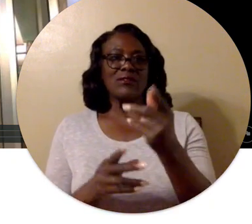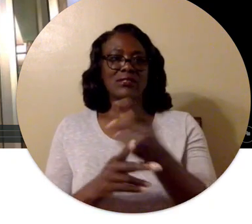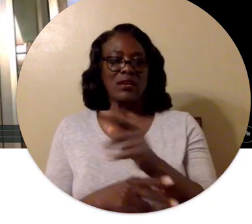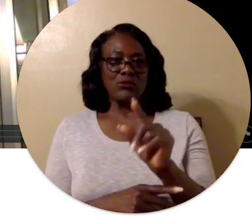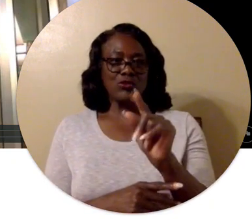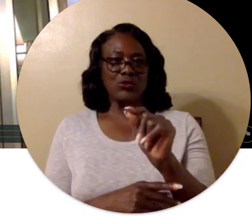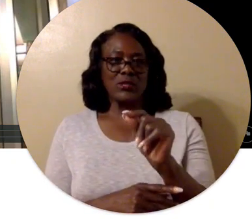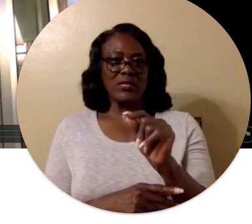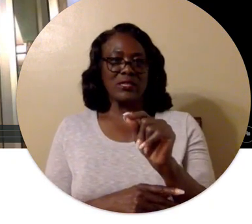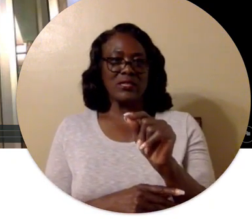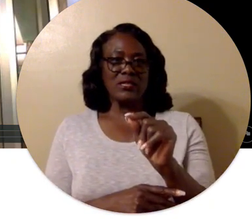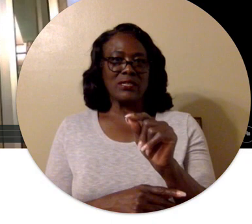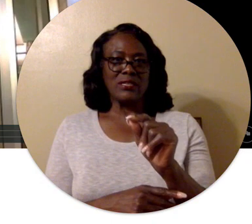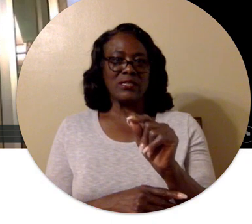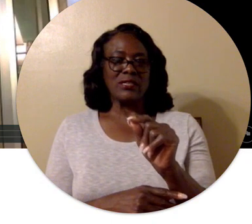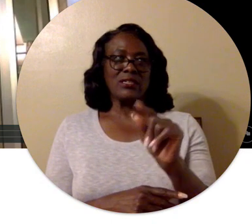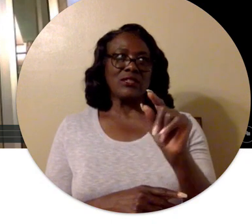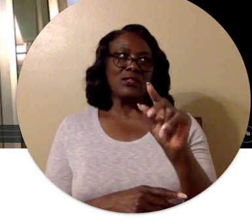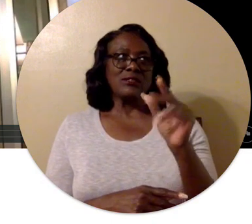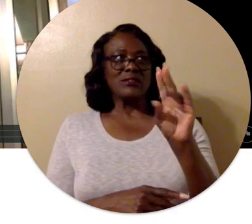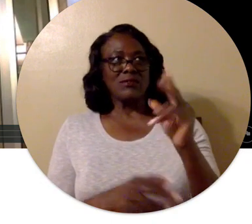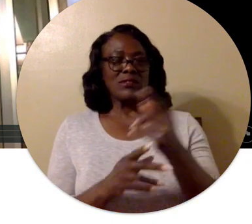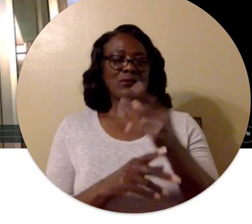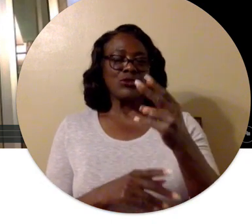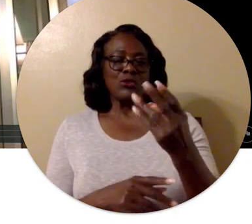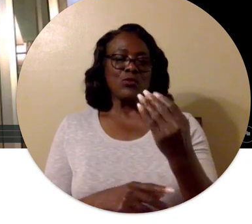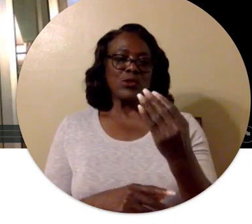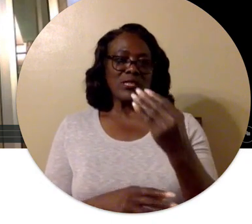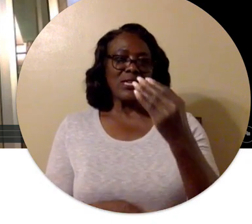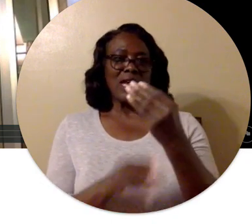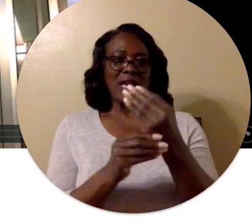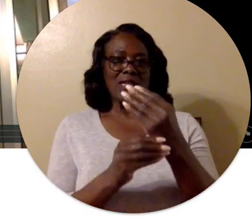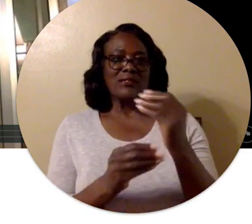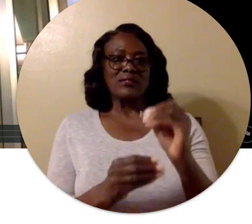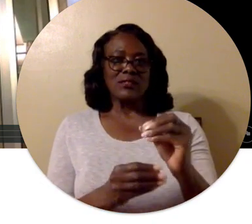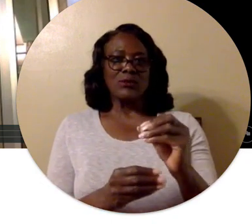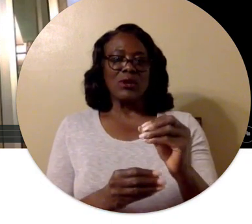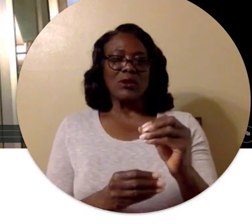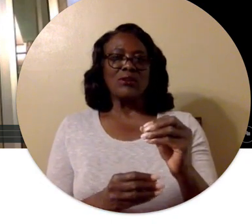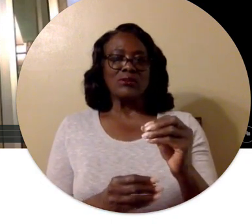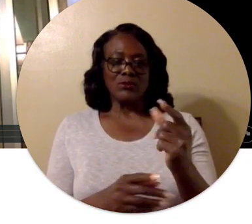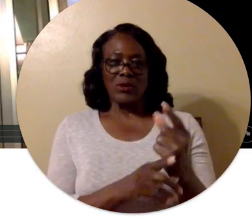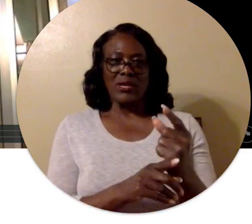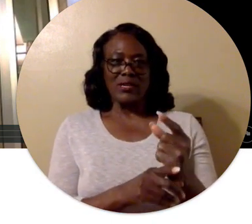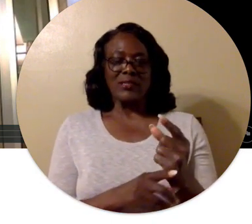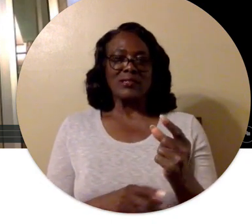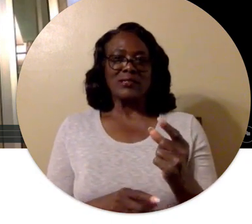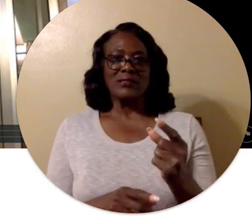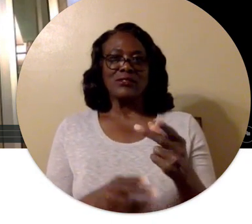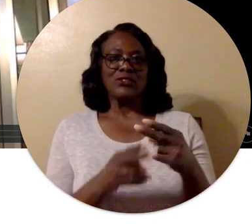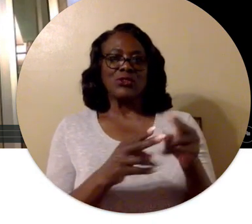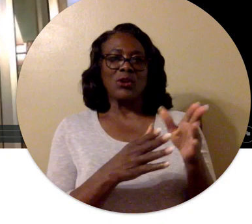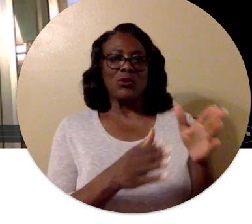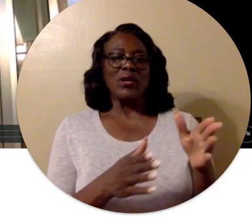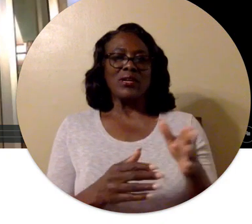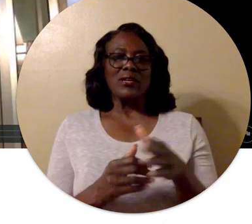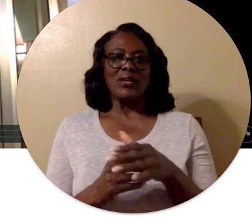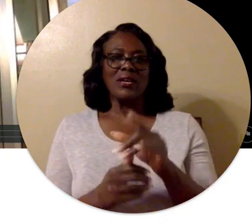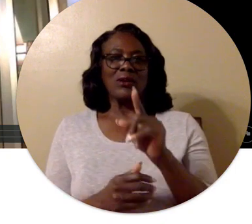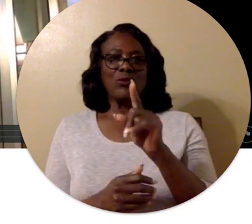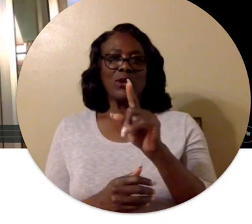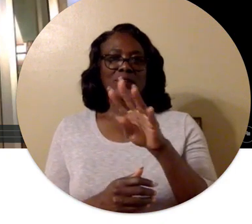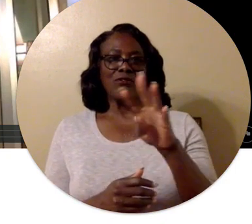20. 7 times 2 is 14, and then I add that 0 in at the end. That's a shortcut that we know, right? So I've got 140.